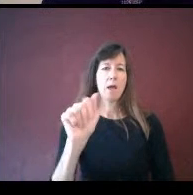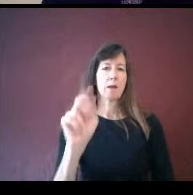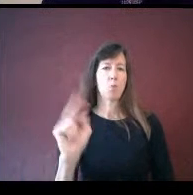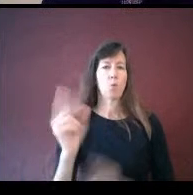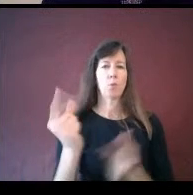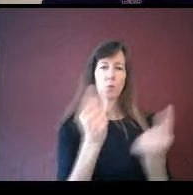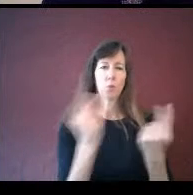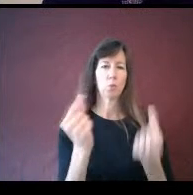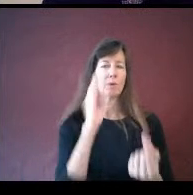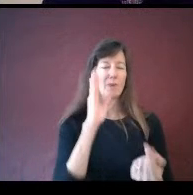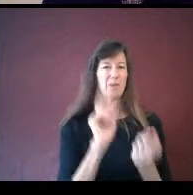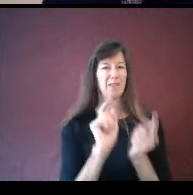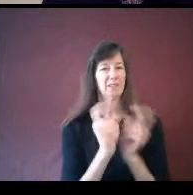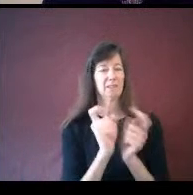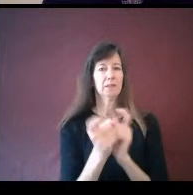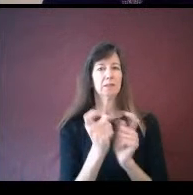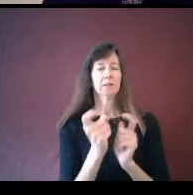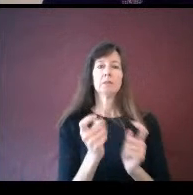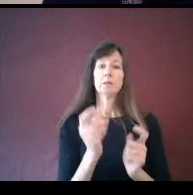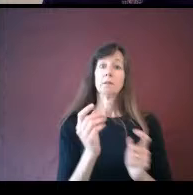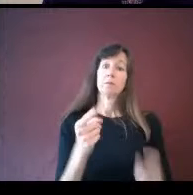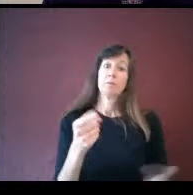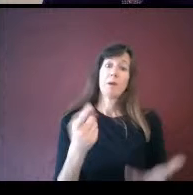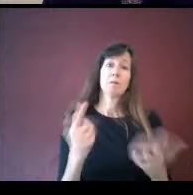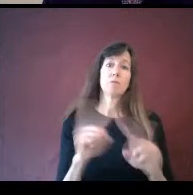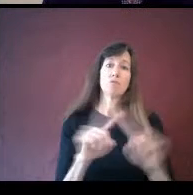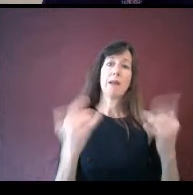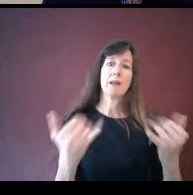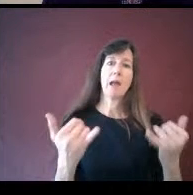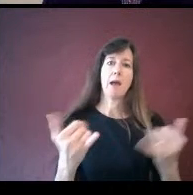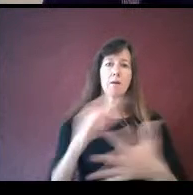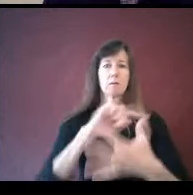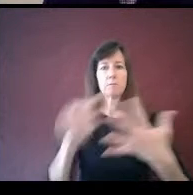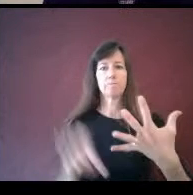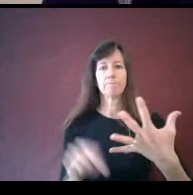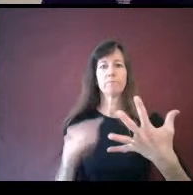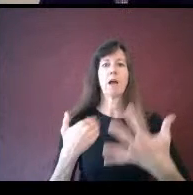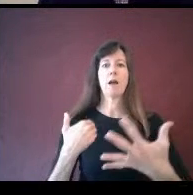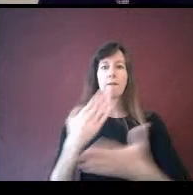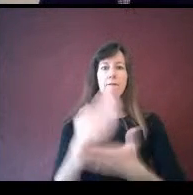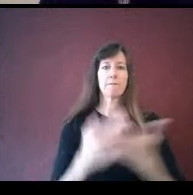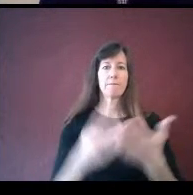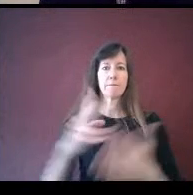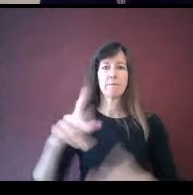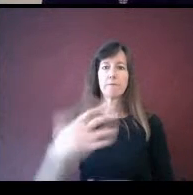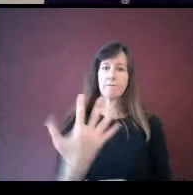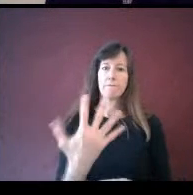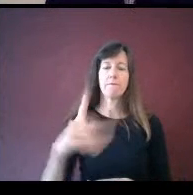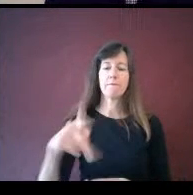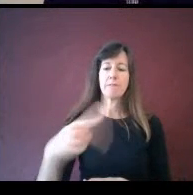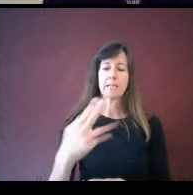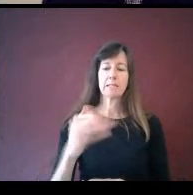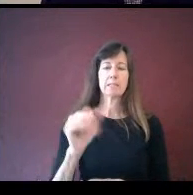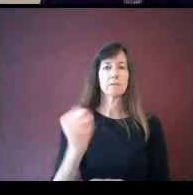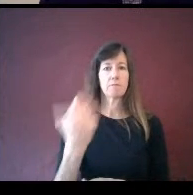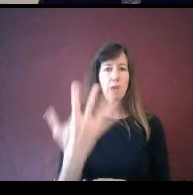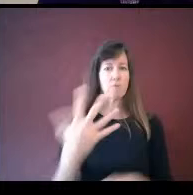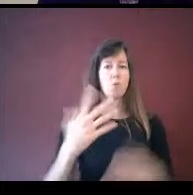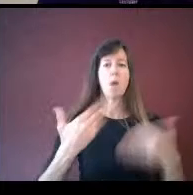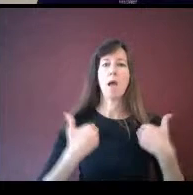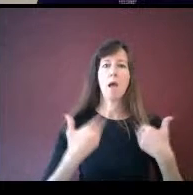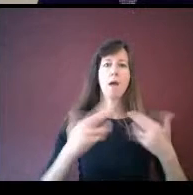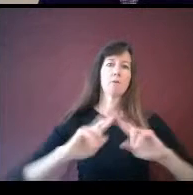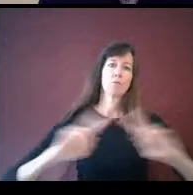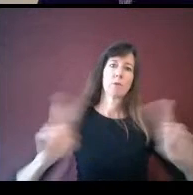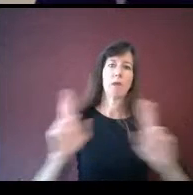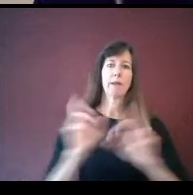have this to look forward to and to work towards and to rally around. Final update on vaccines.